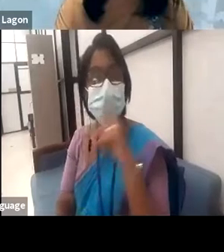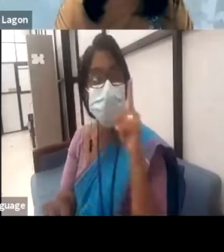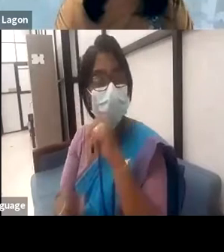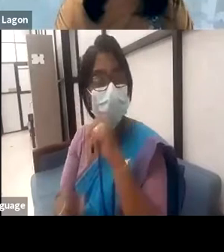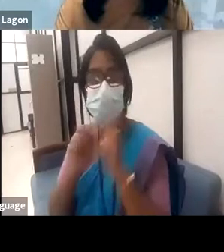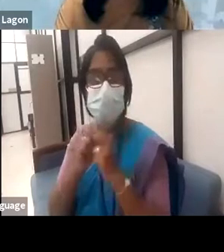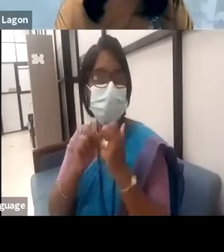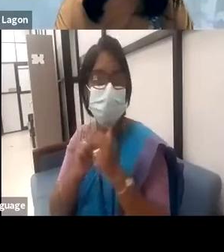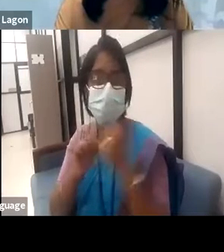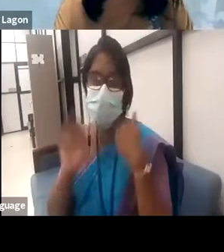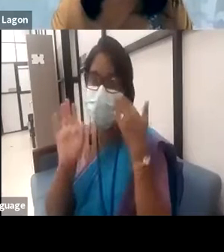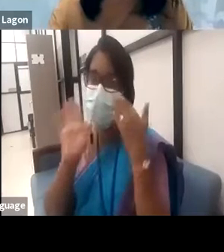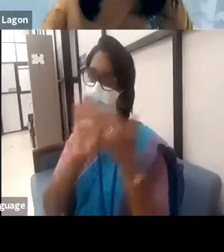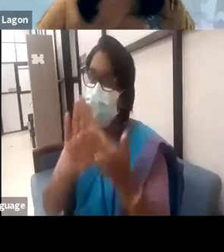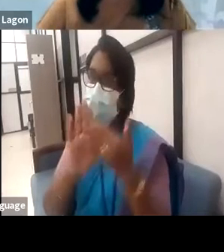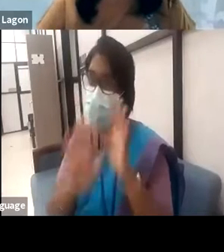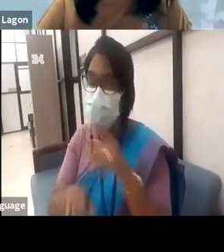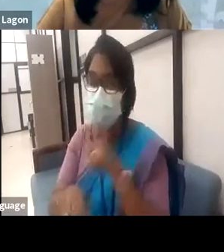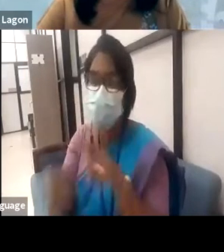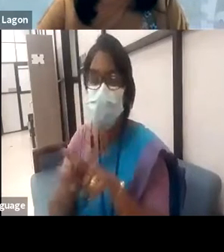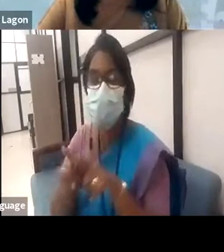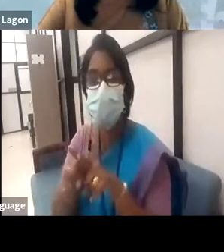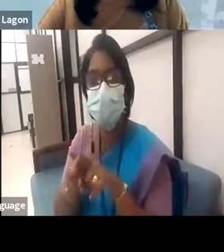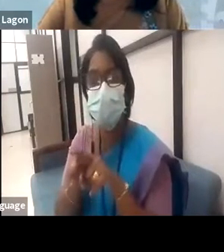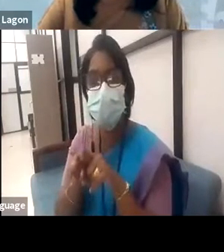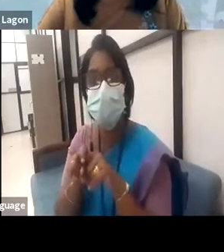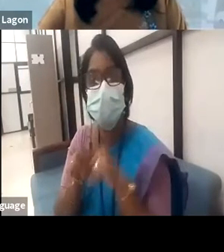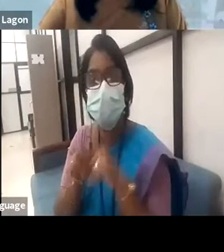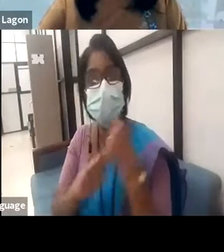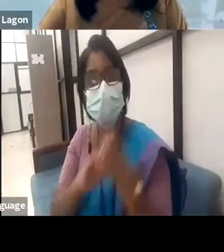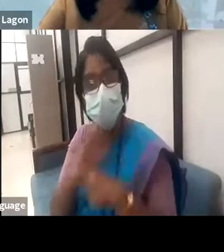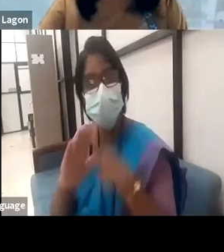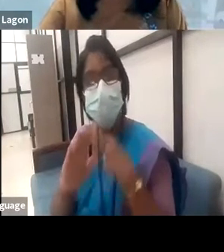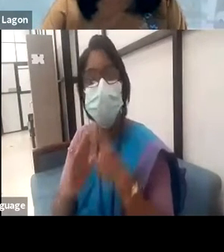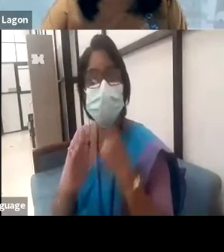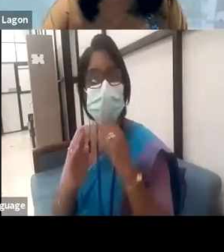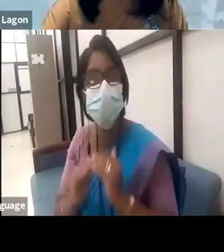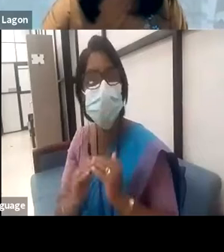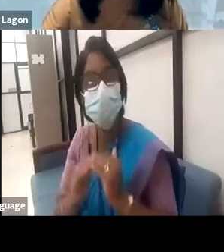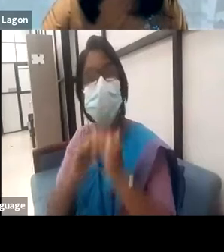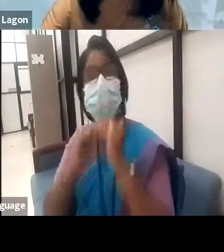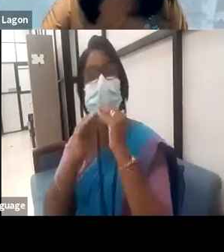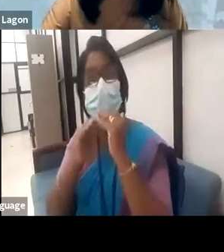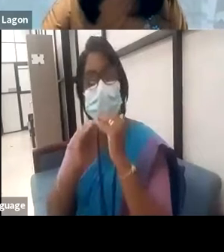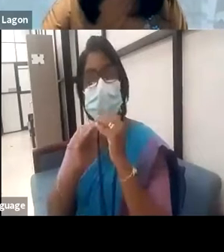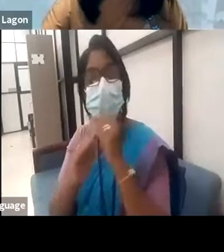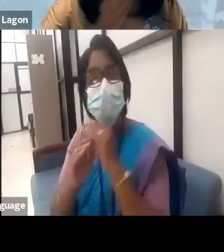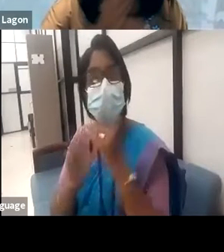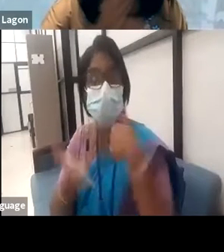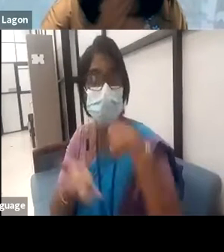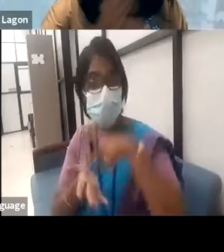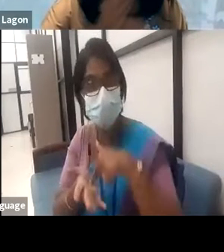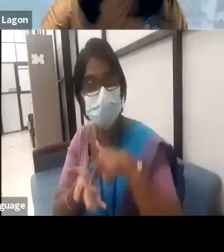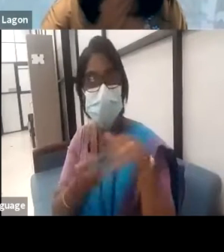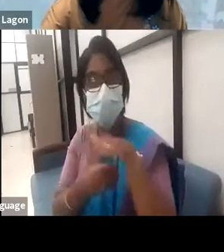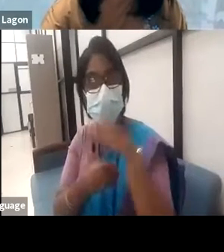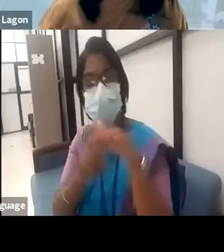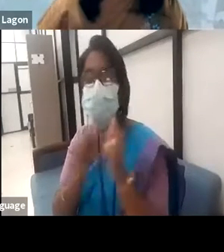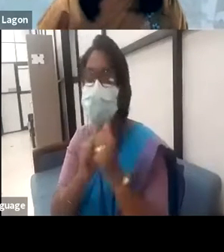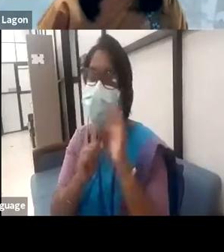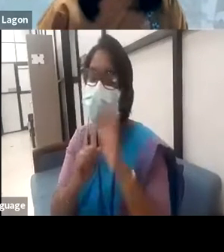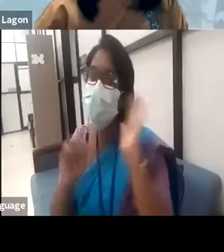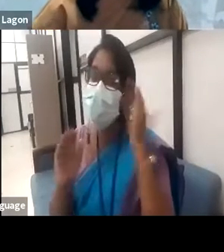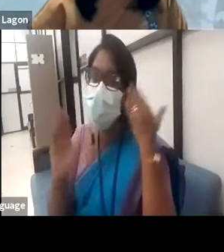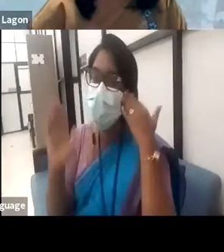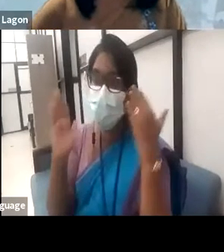being in urban areas, and particularly in the Western Province and Colombo, because it seems like